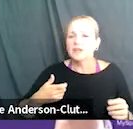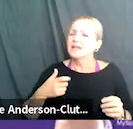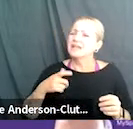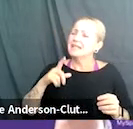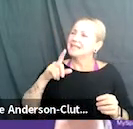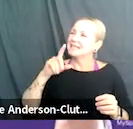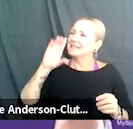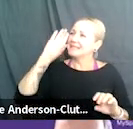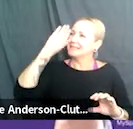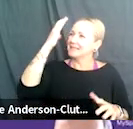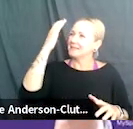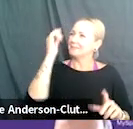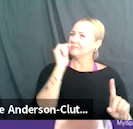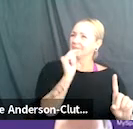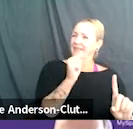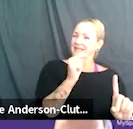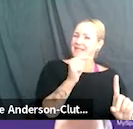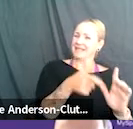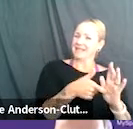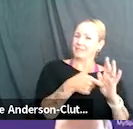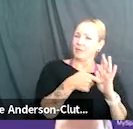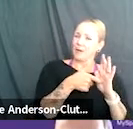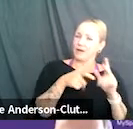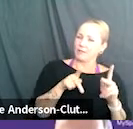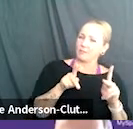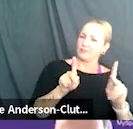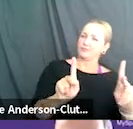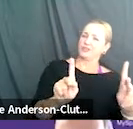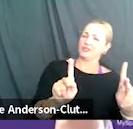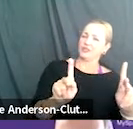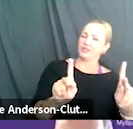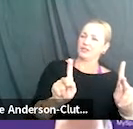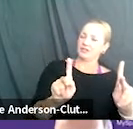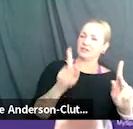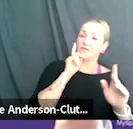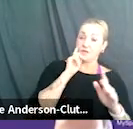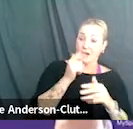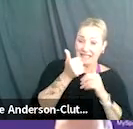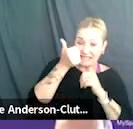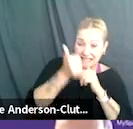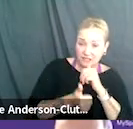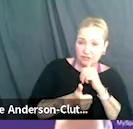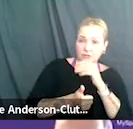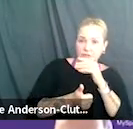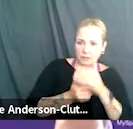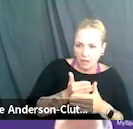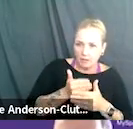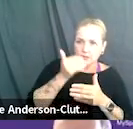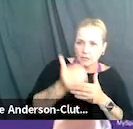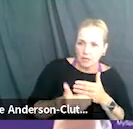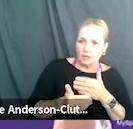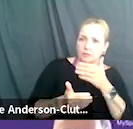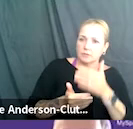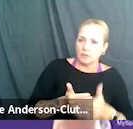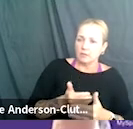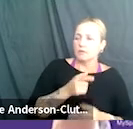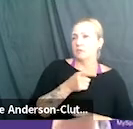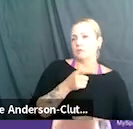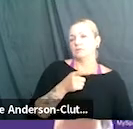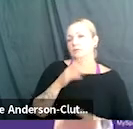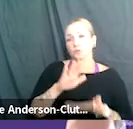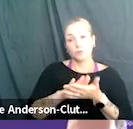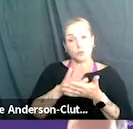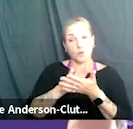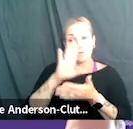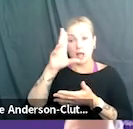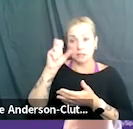This has created a lot of problems for the family in many things. So it took forever to eat meals, and he missed the school bus a number of times because they couldn't get him ready in the